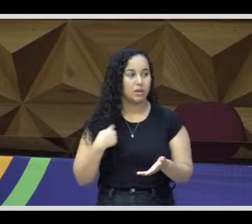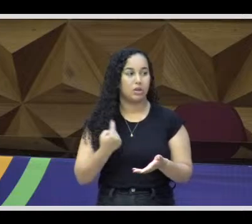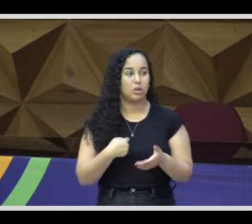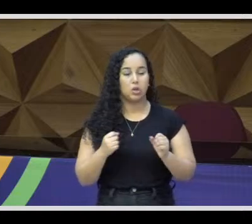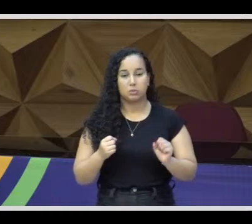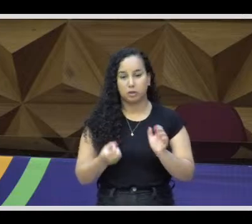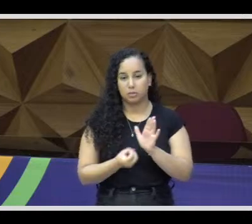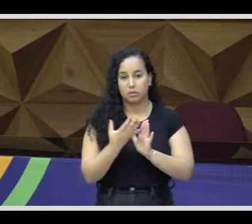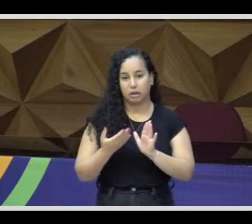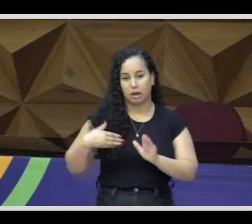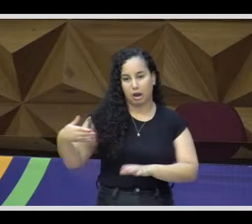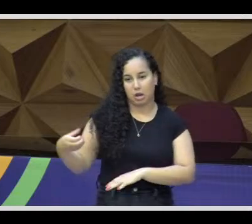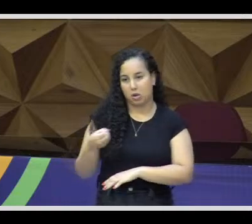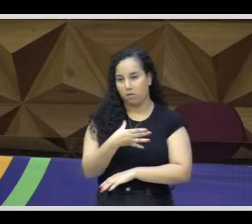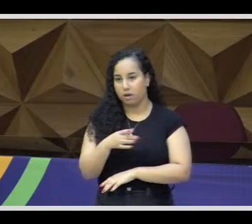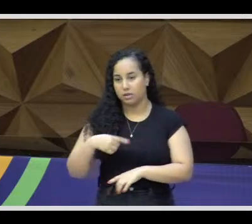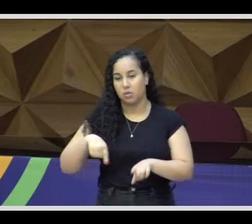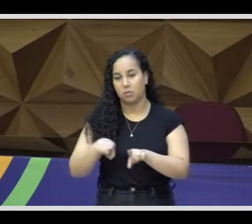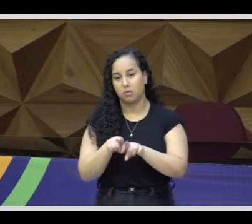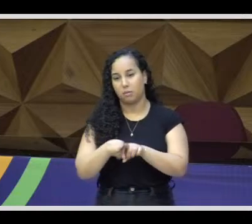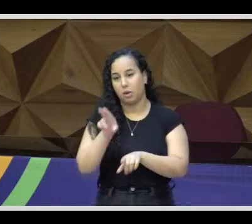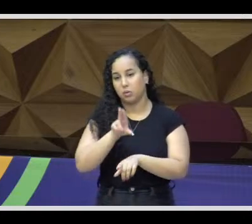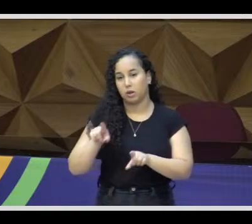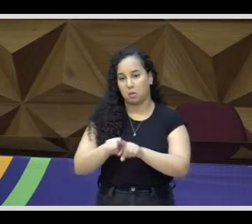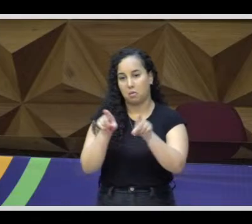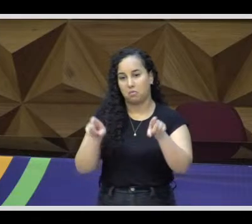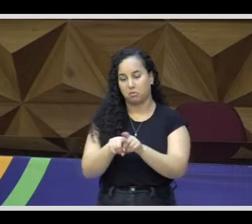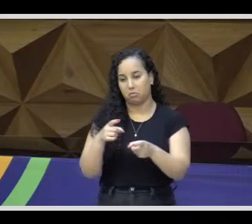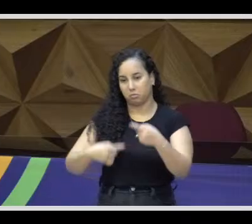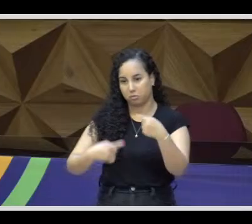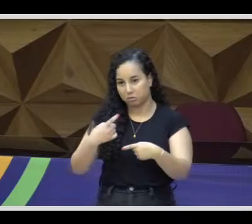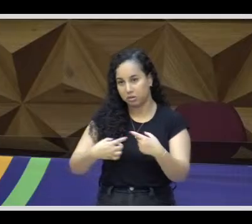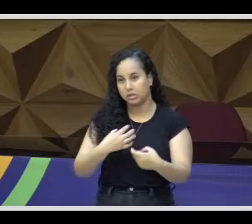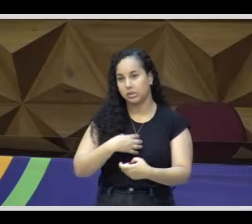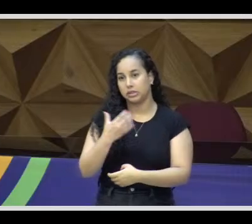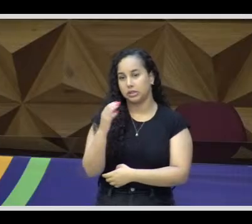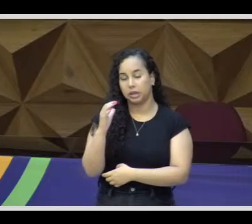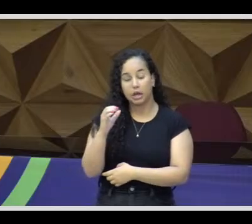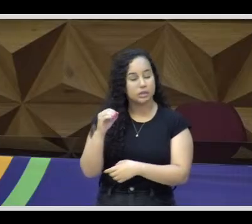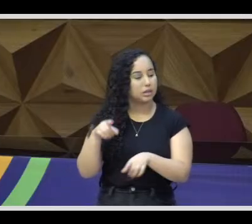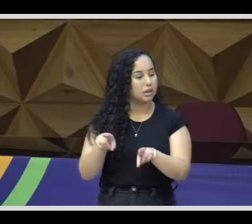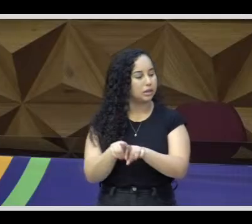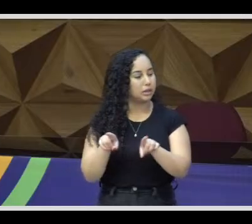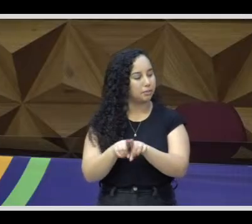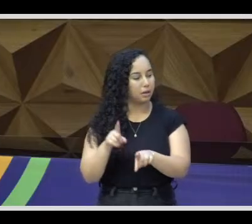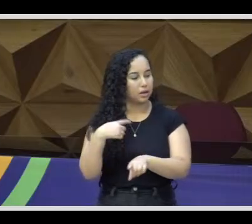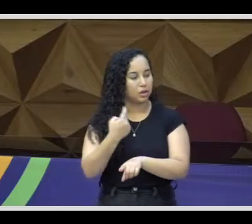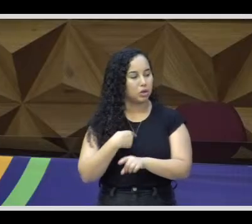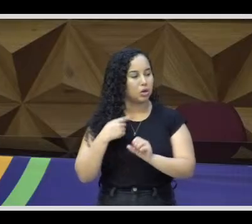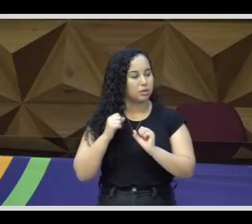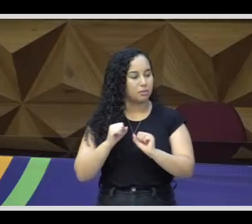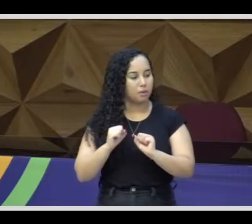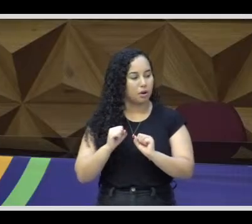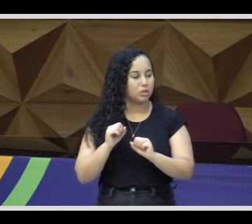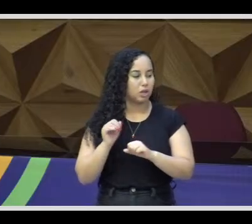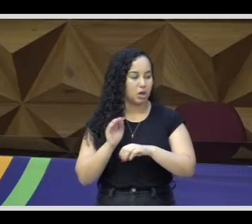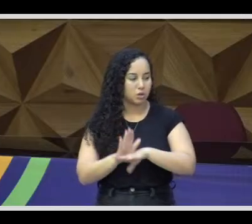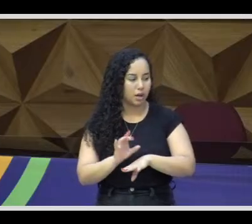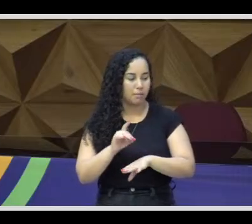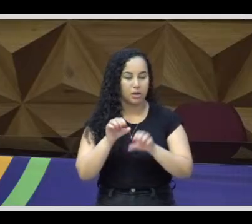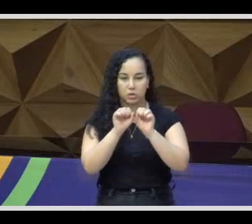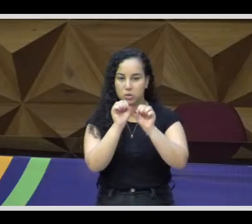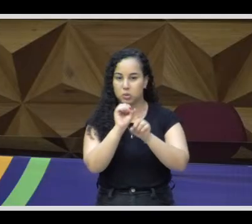create innovation using computational political science, and at the same time we can be useful for